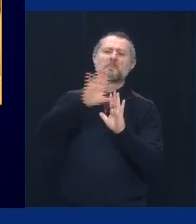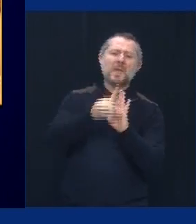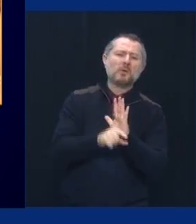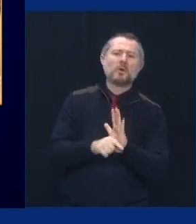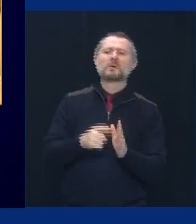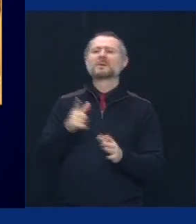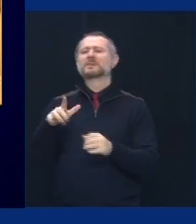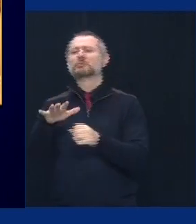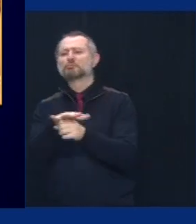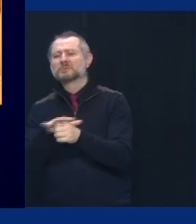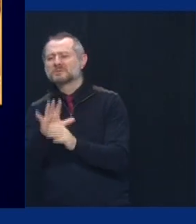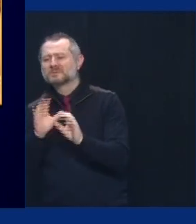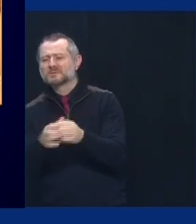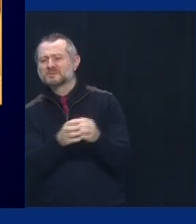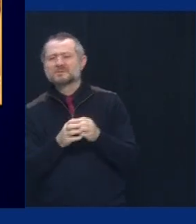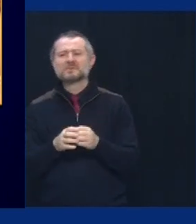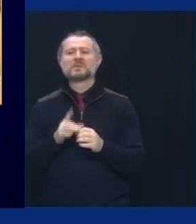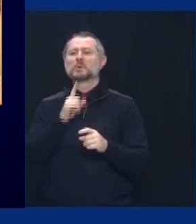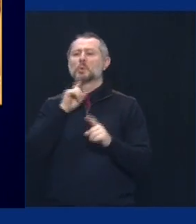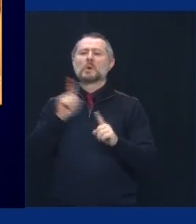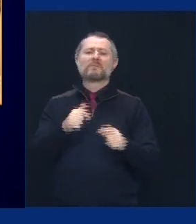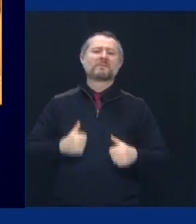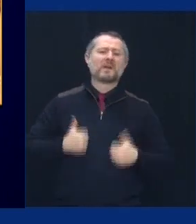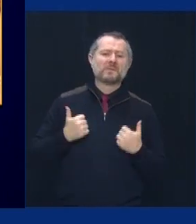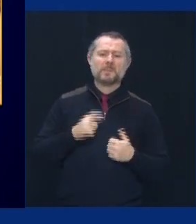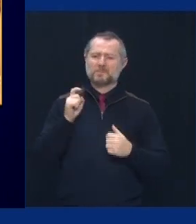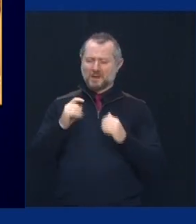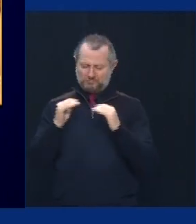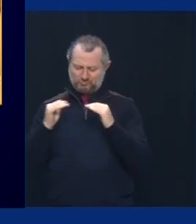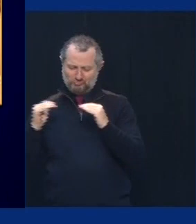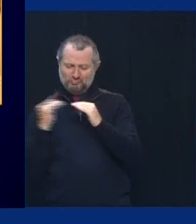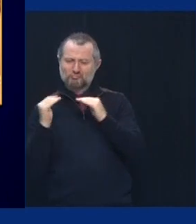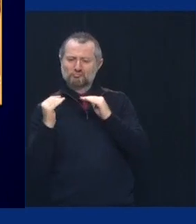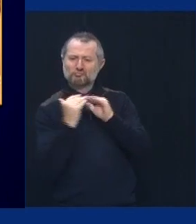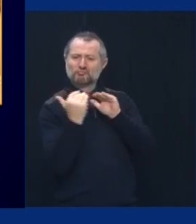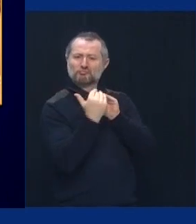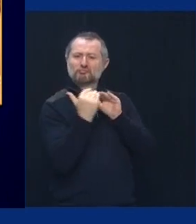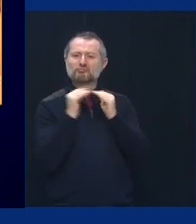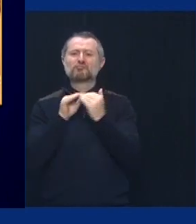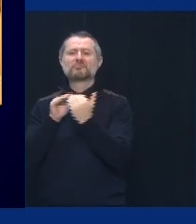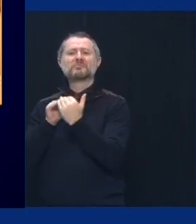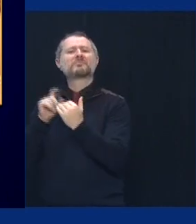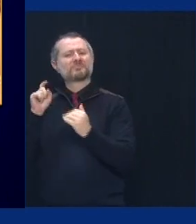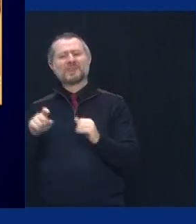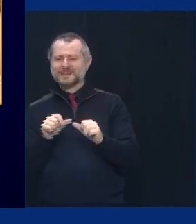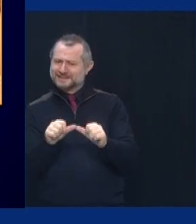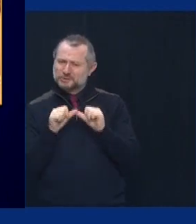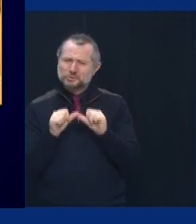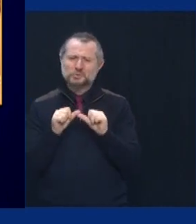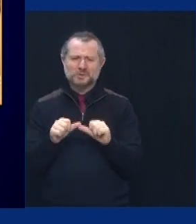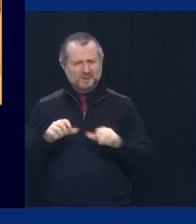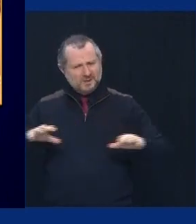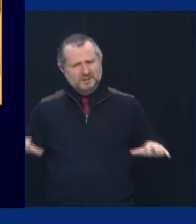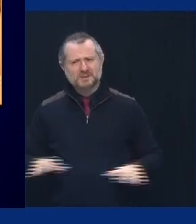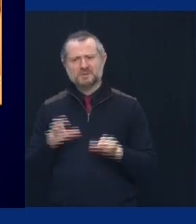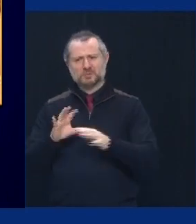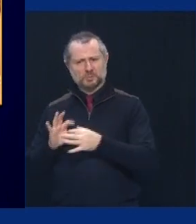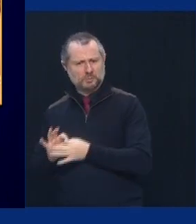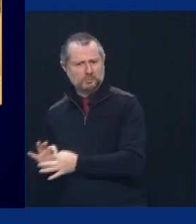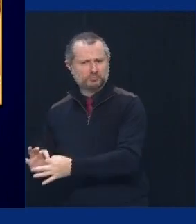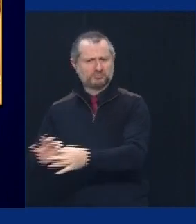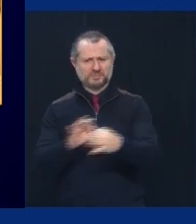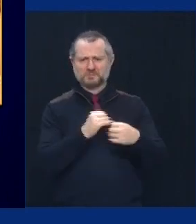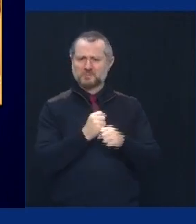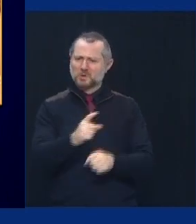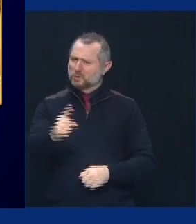region, regardless of zip code. And so we have to continue to press the case together to make sure that as